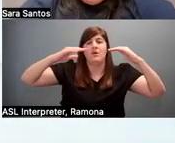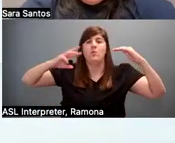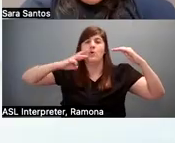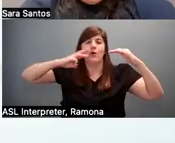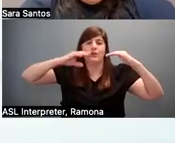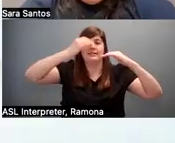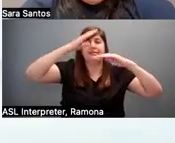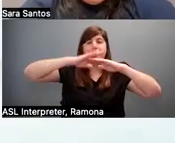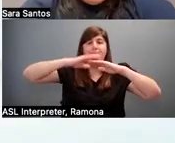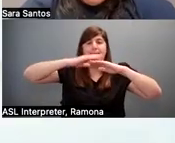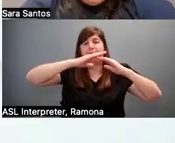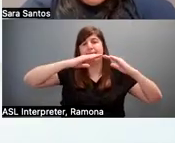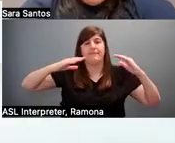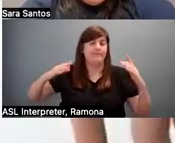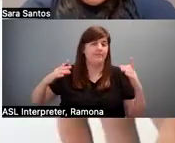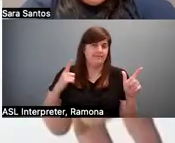speed.